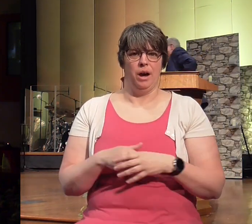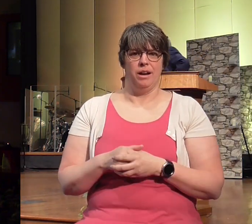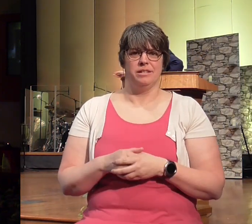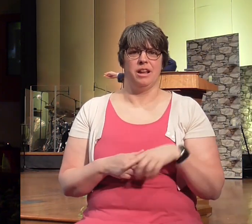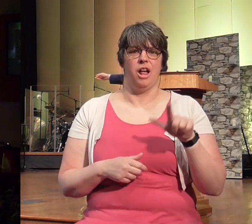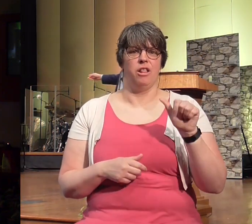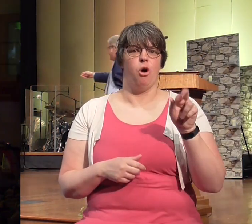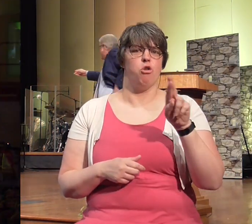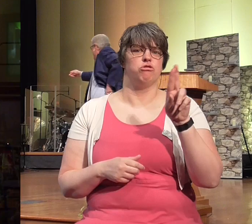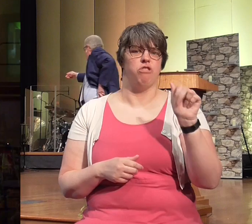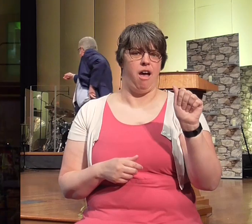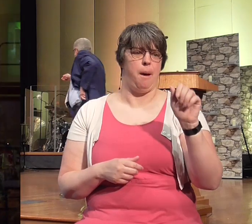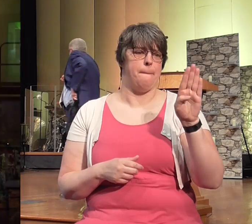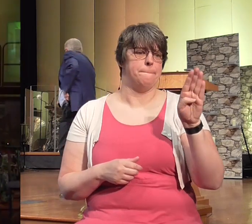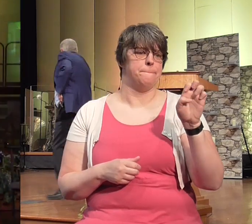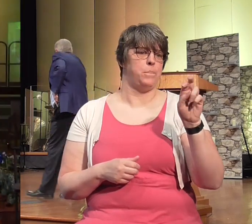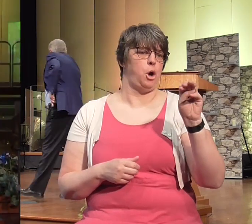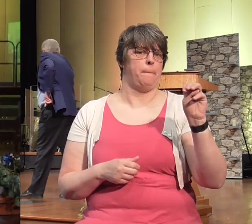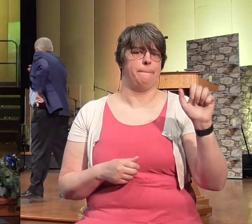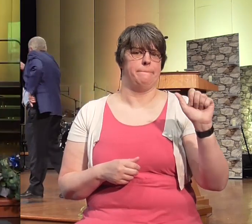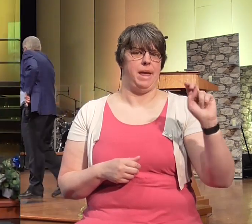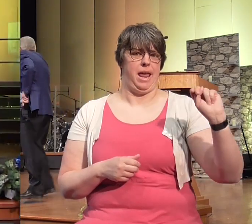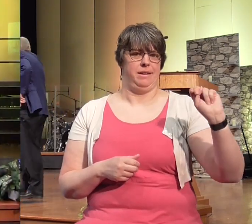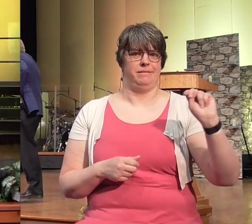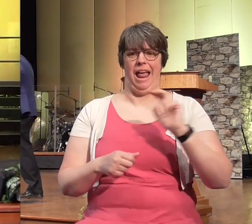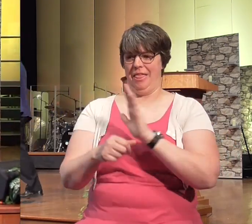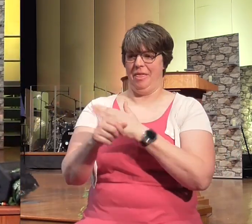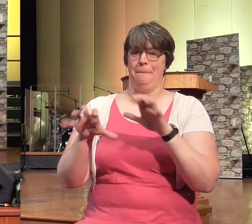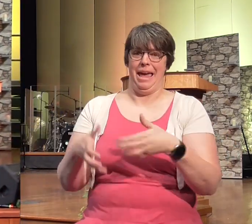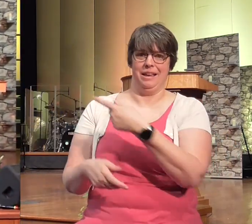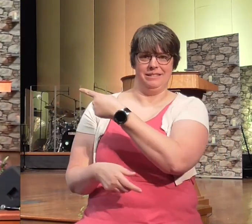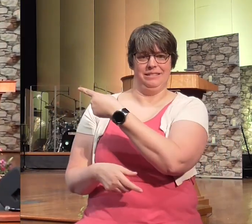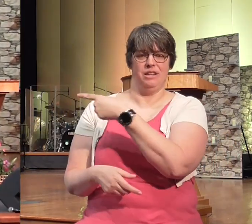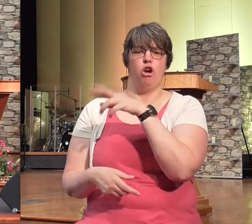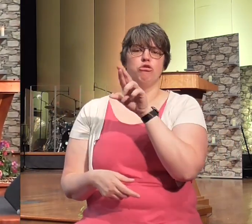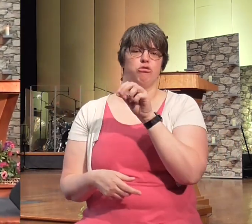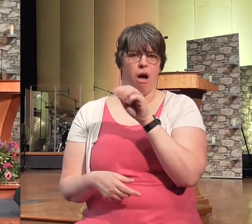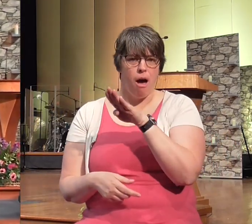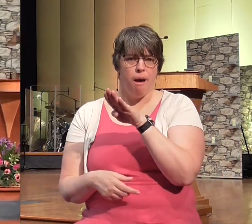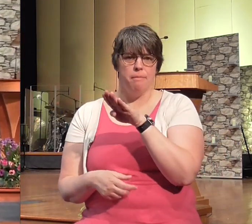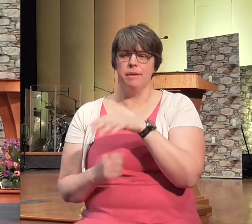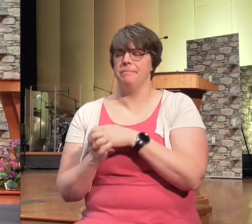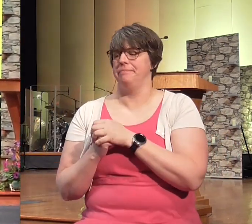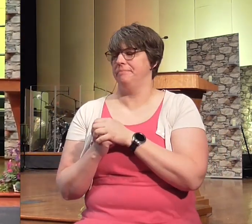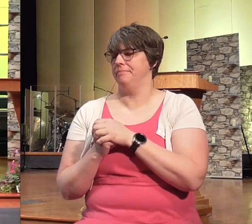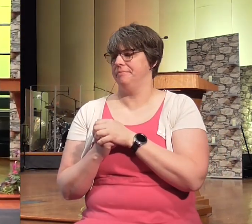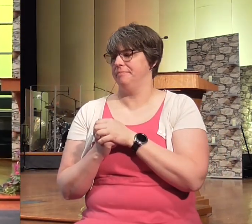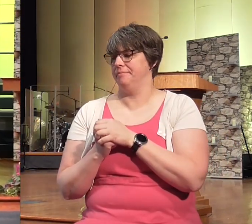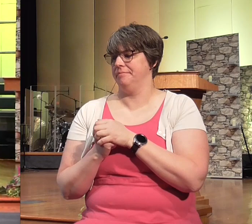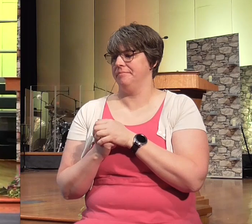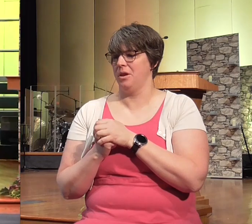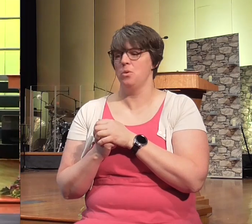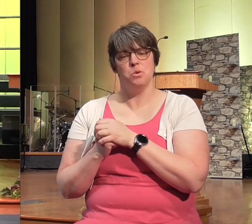Laura Berman and the Mile High Band, directed by Rob Lowe.